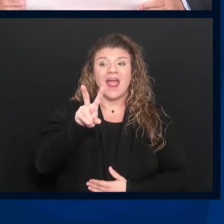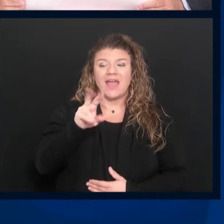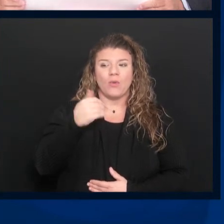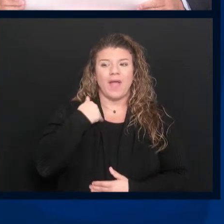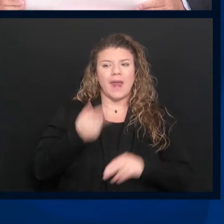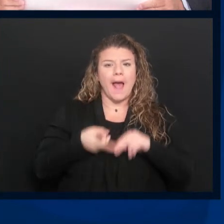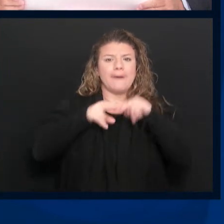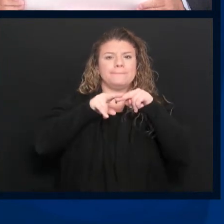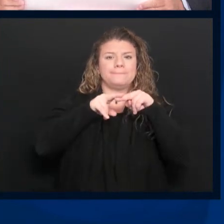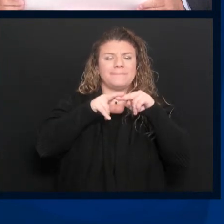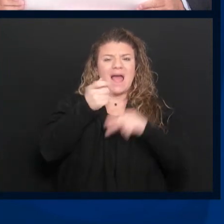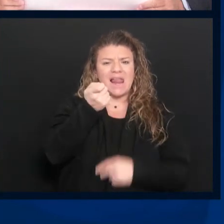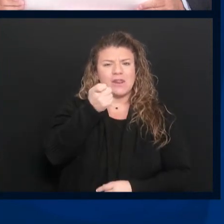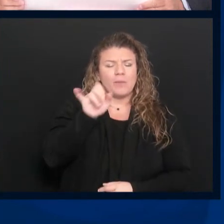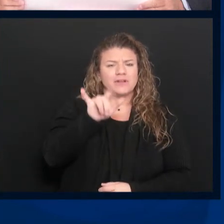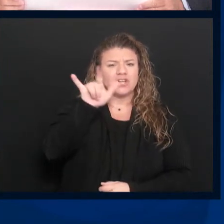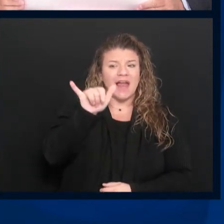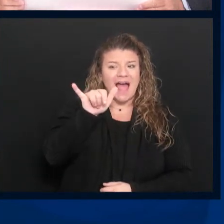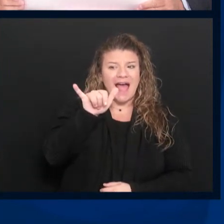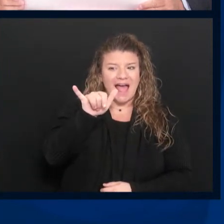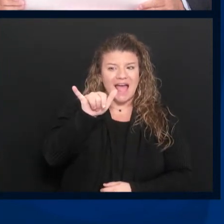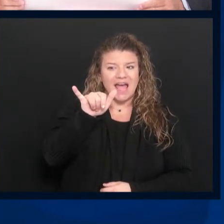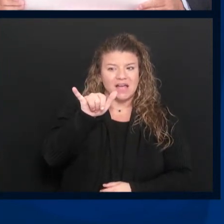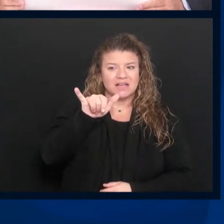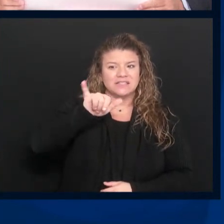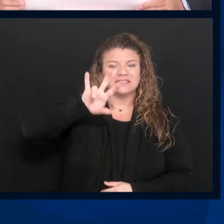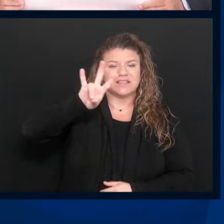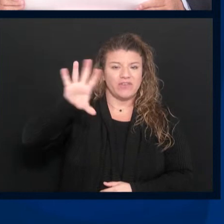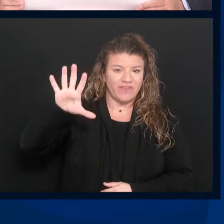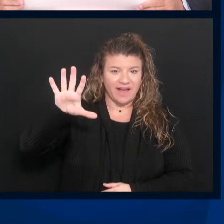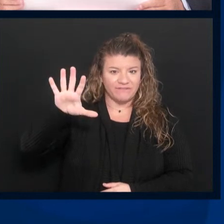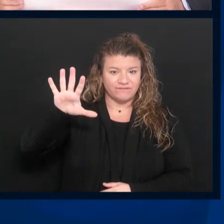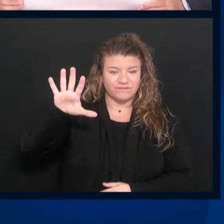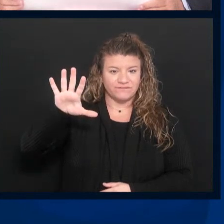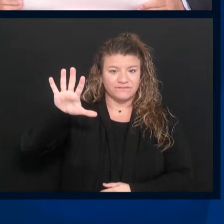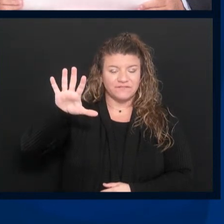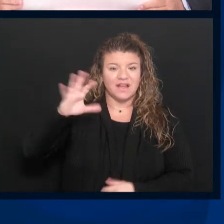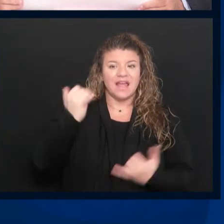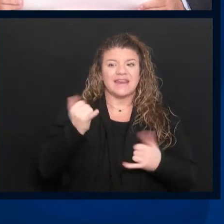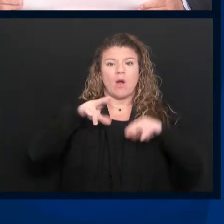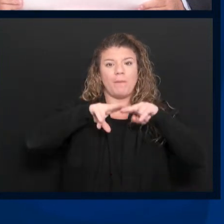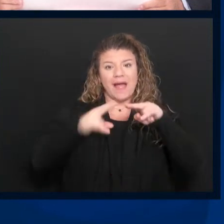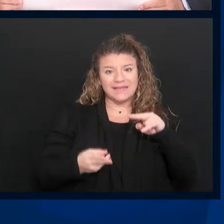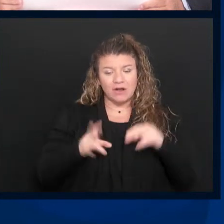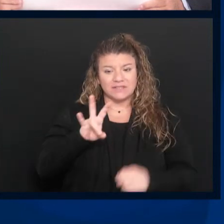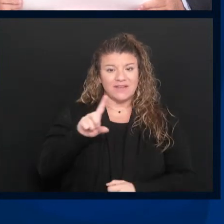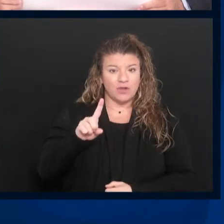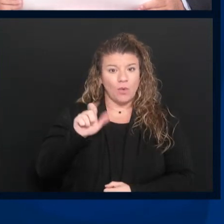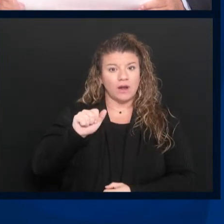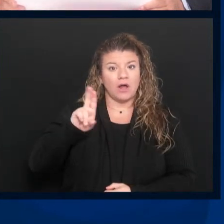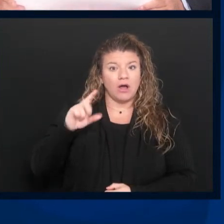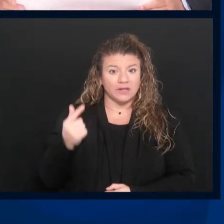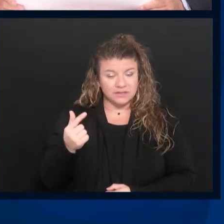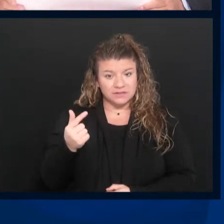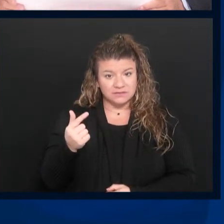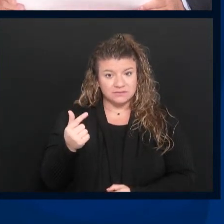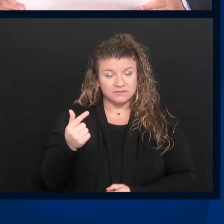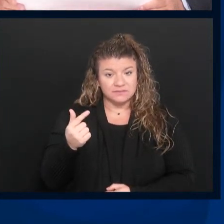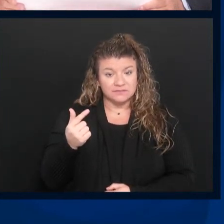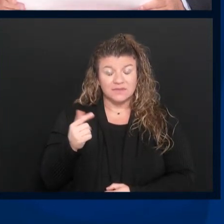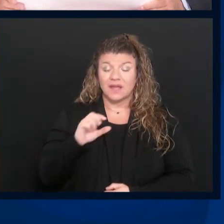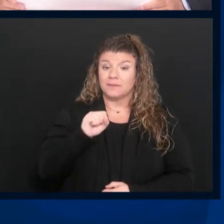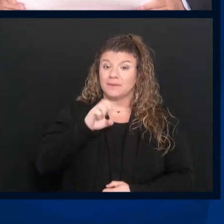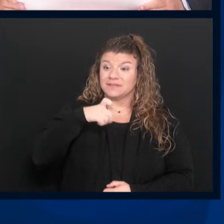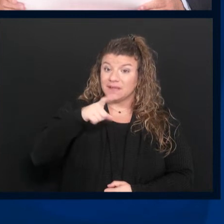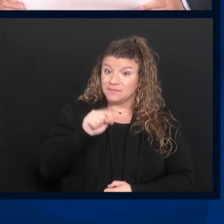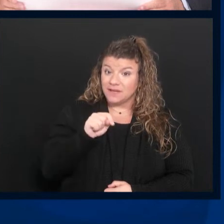up there a little bit in July. We went back up to 75. Then we were back down to 71 in August. But September